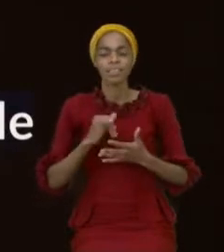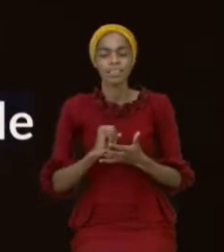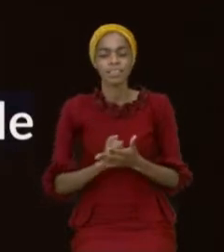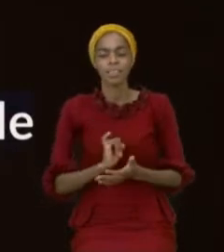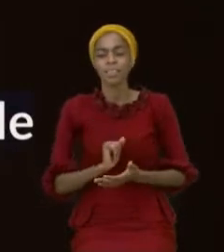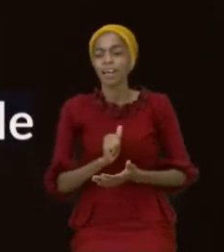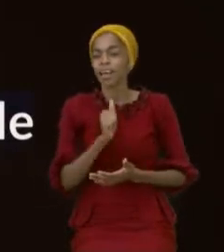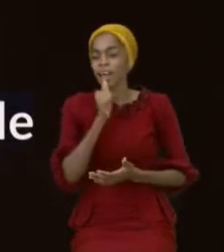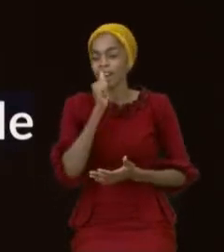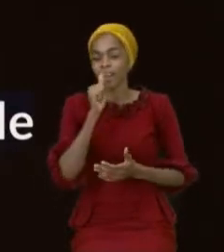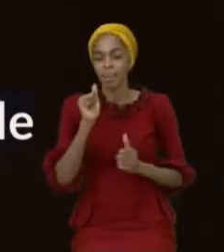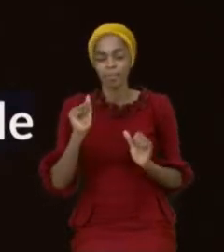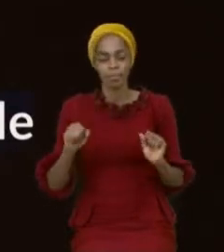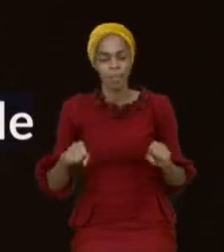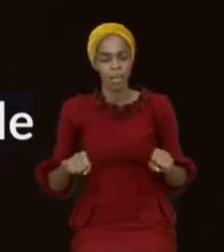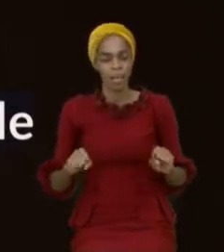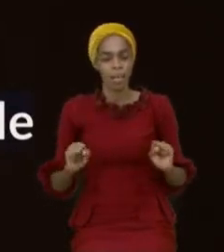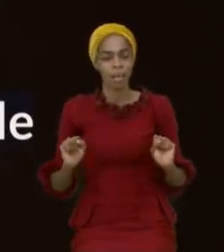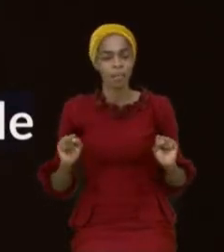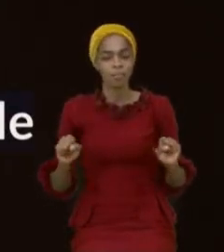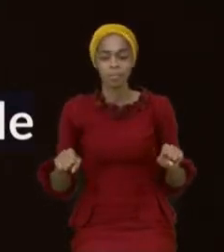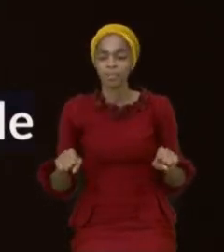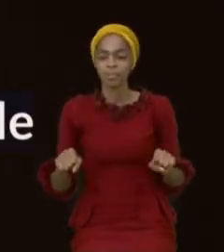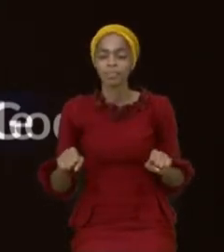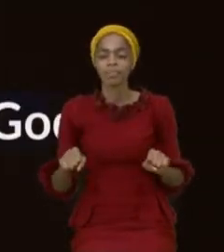breath that I am able,